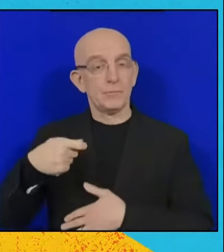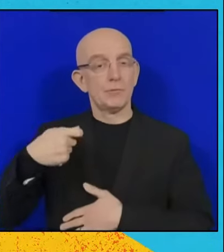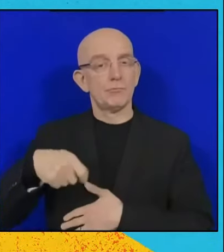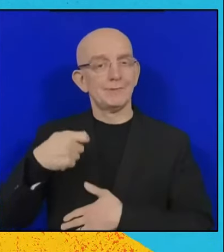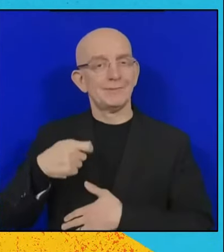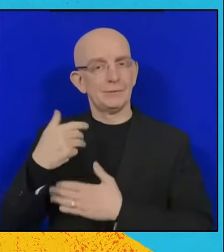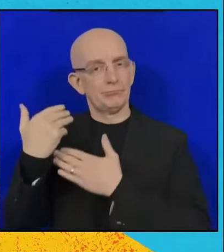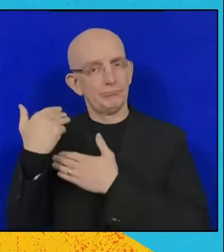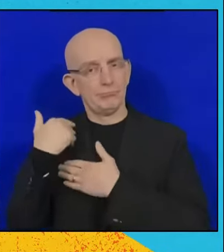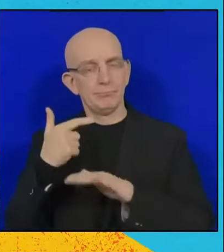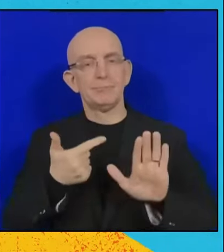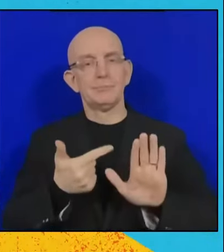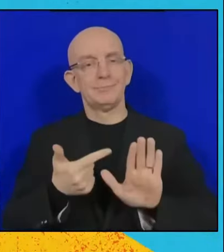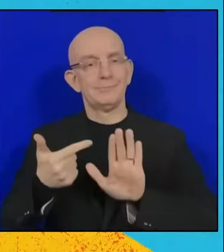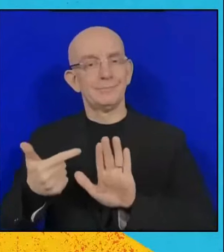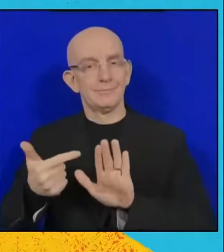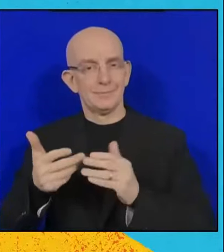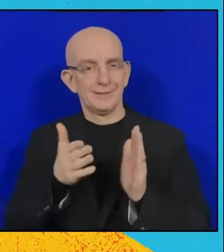forum.